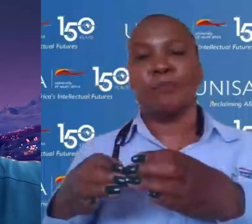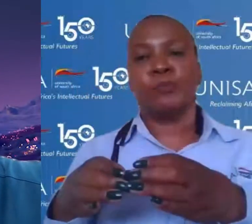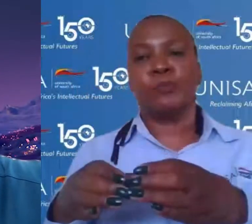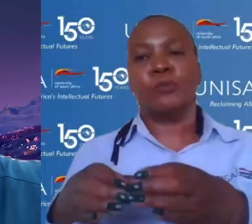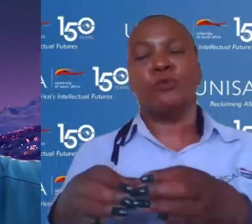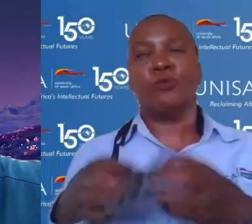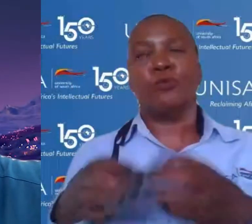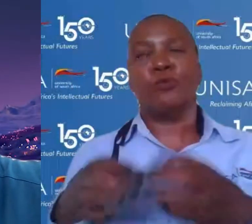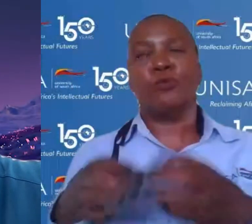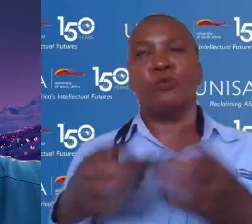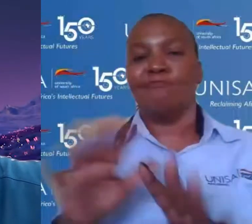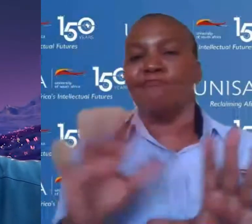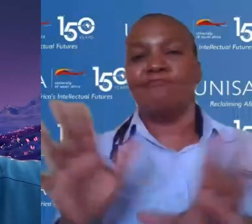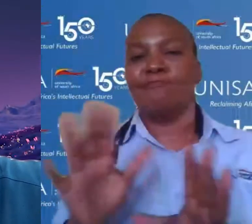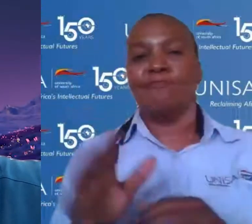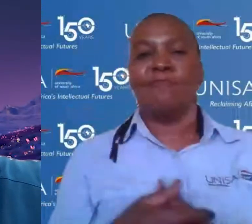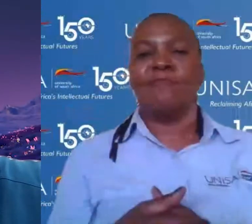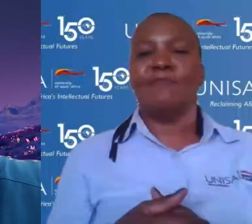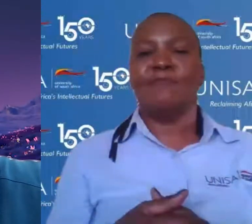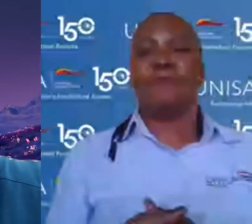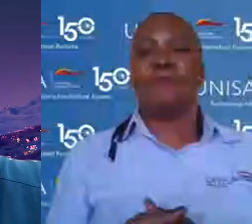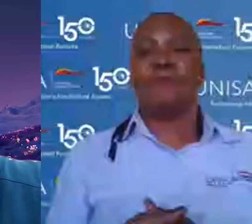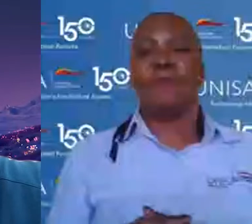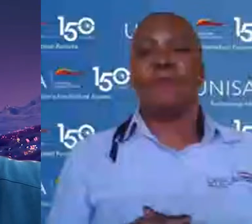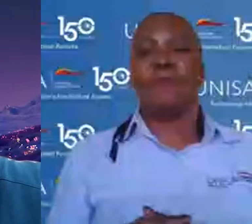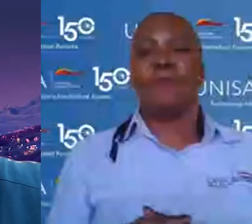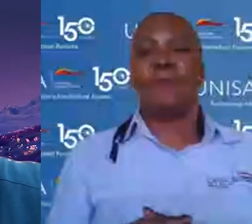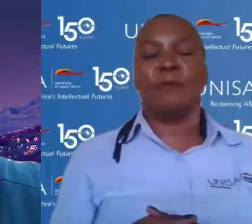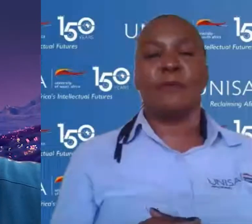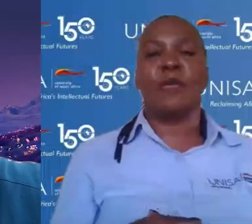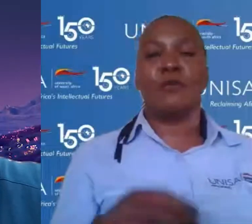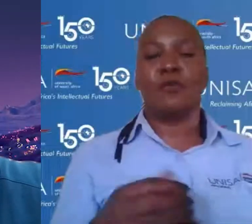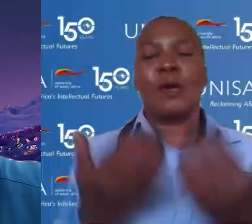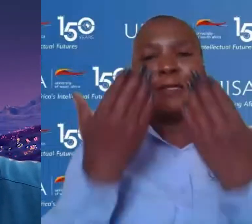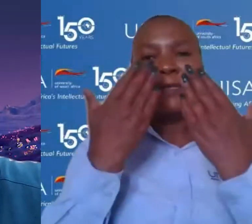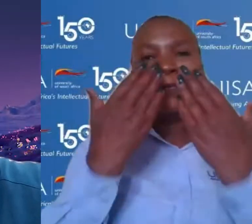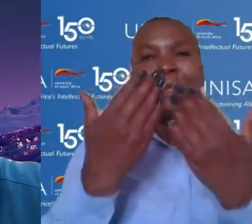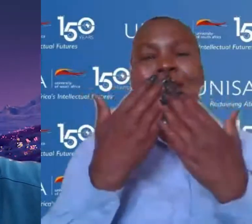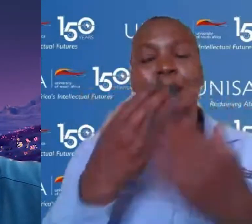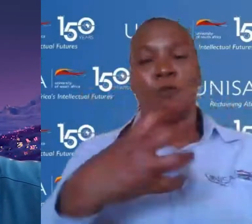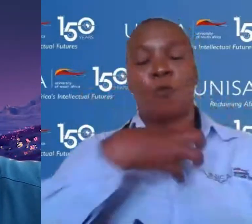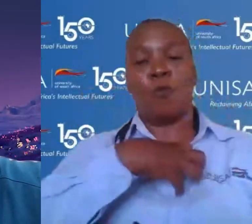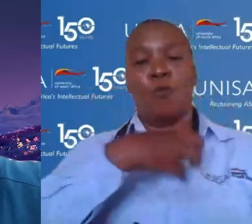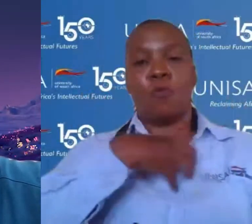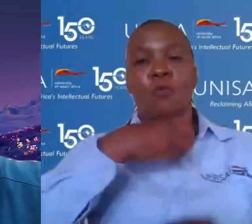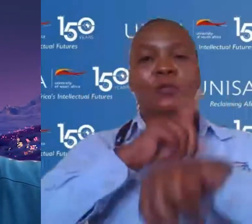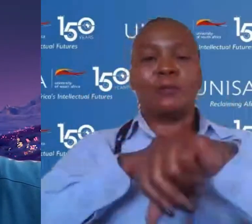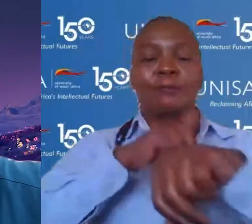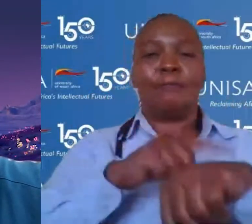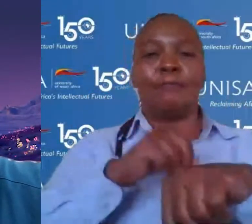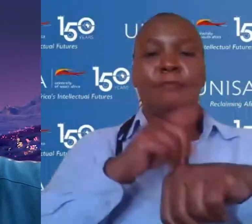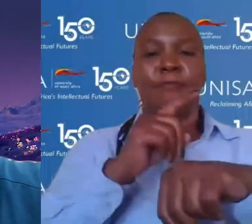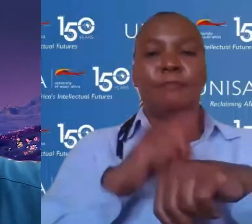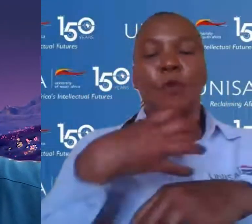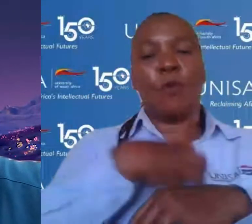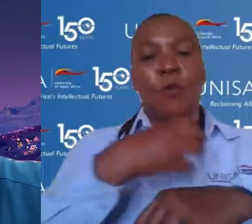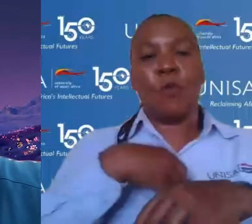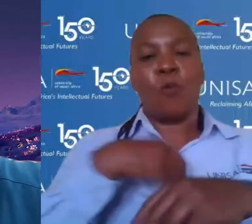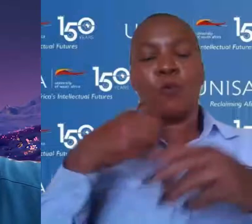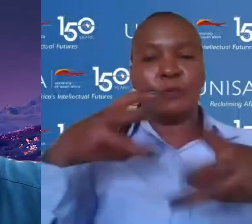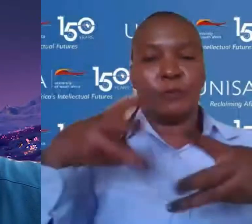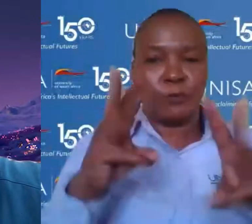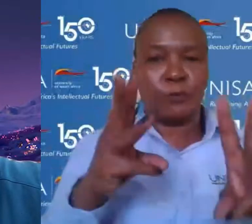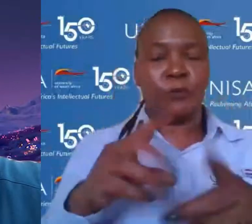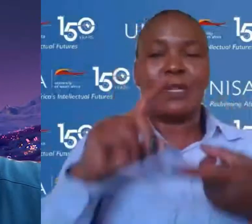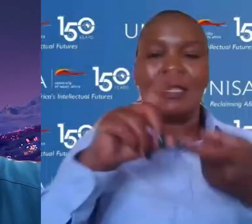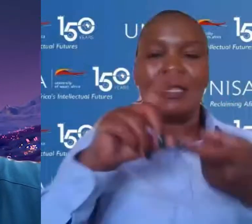You are mostly studying independently. All right, I'm moving along. I'm looking